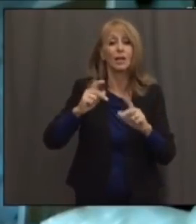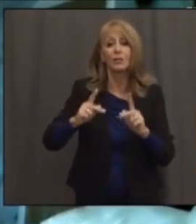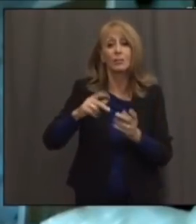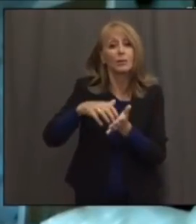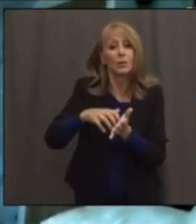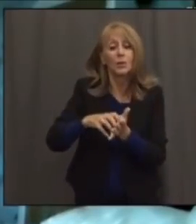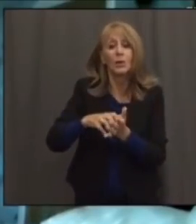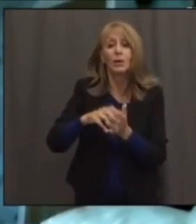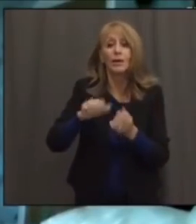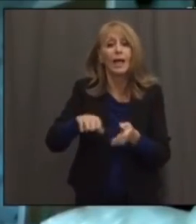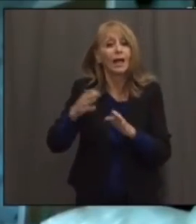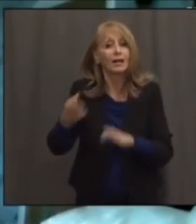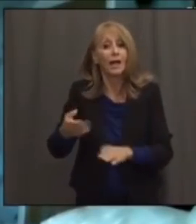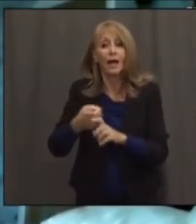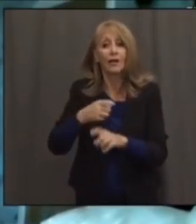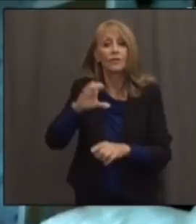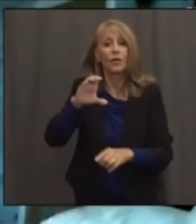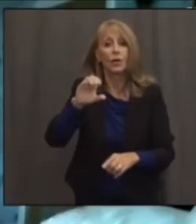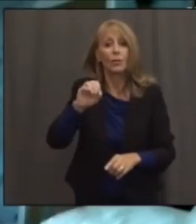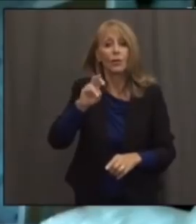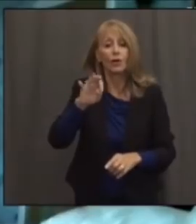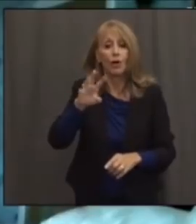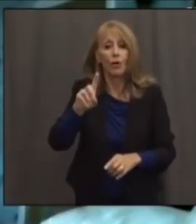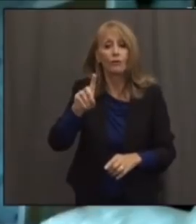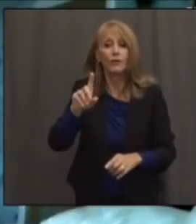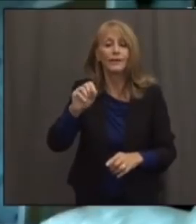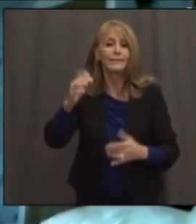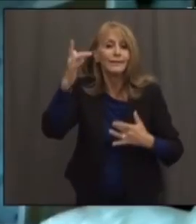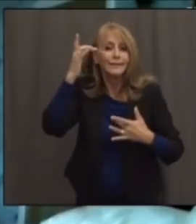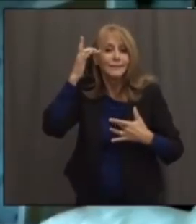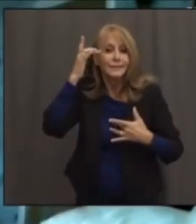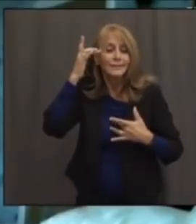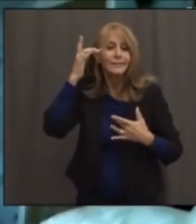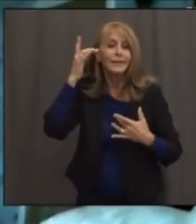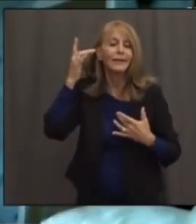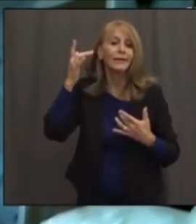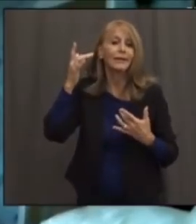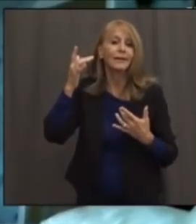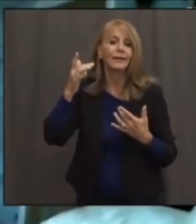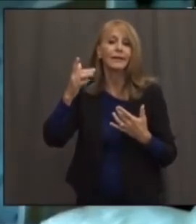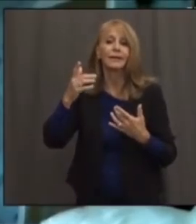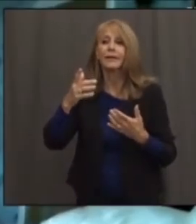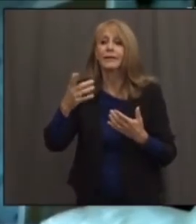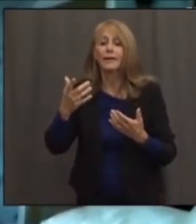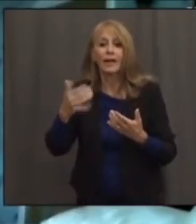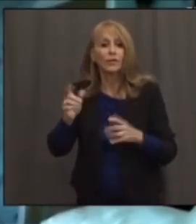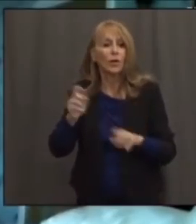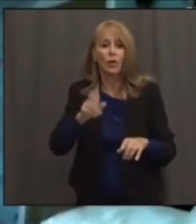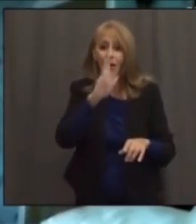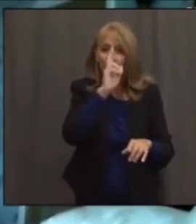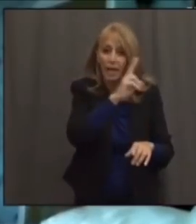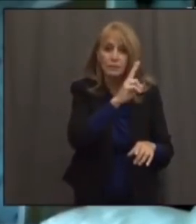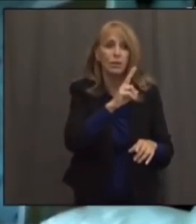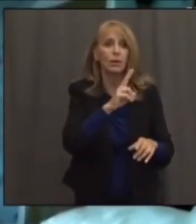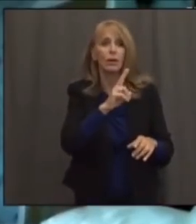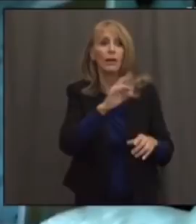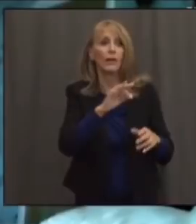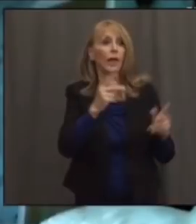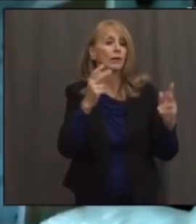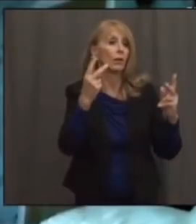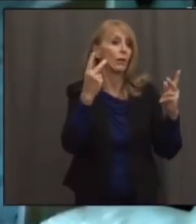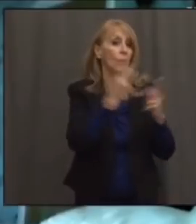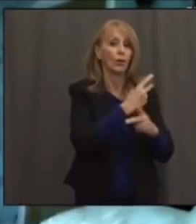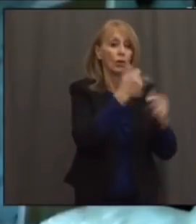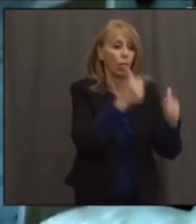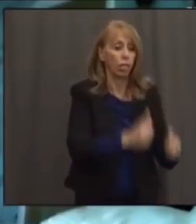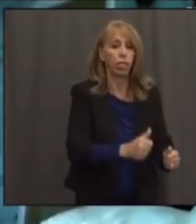at risk from dying from COVID or having severe outcomes from being hospitalized and dying from the disease.